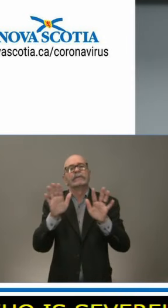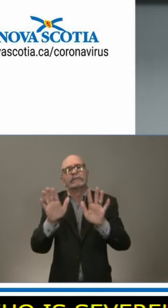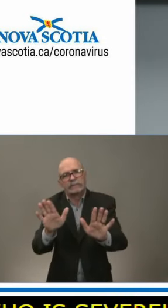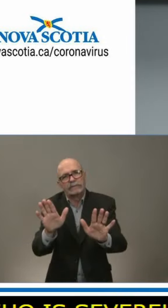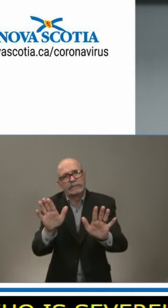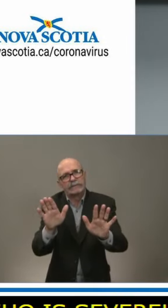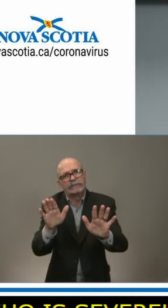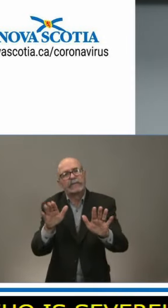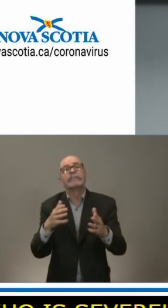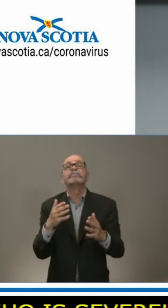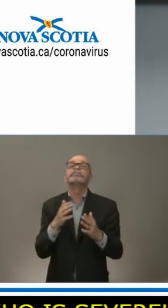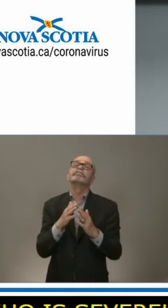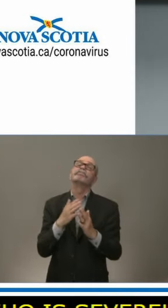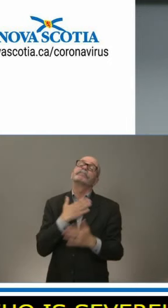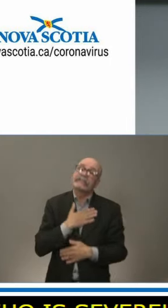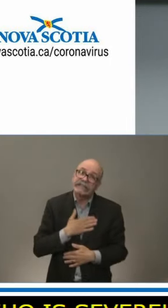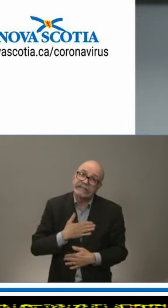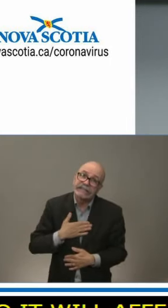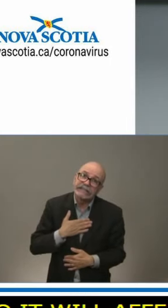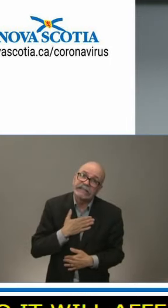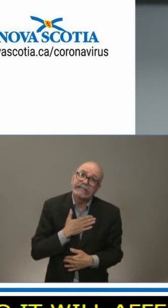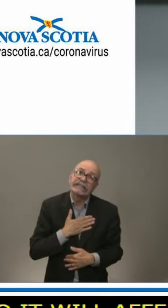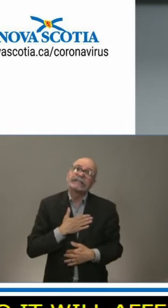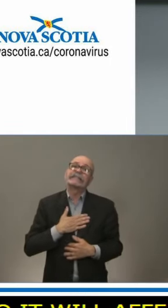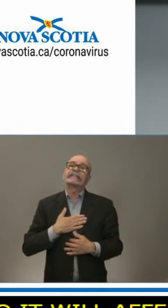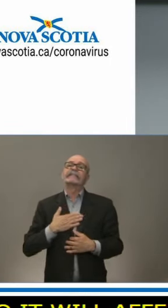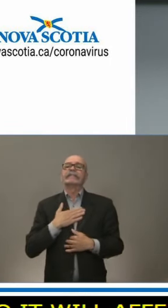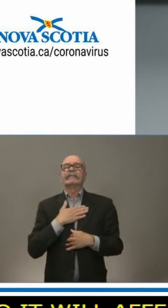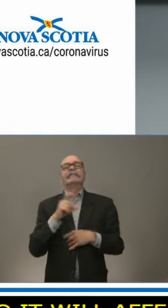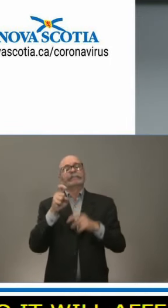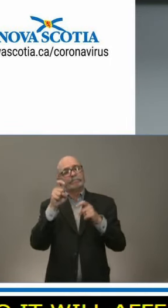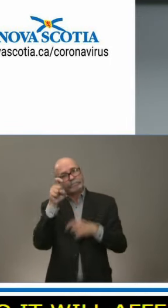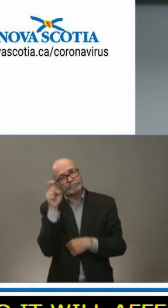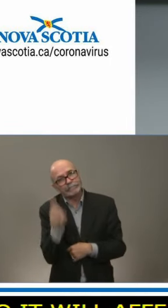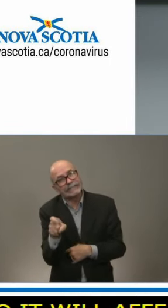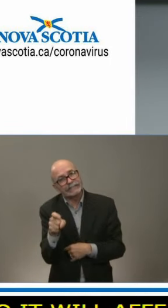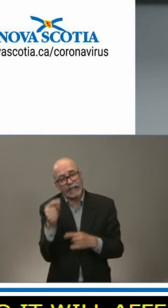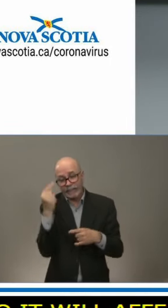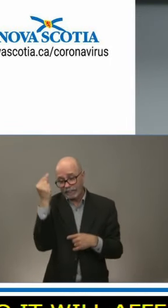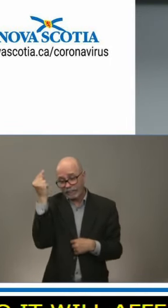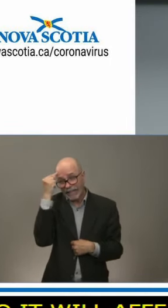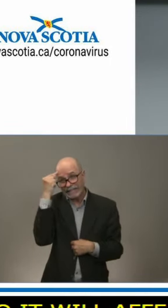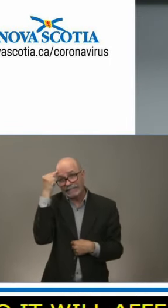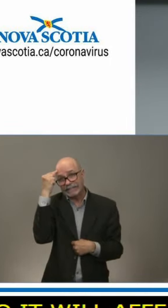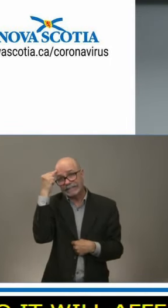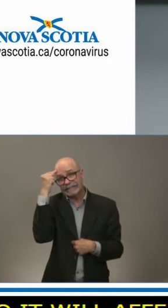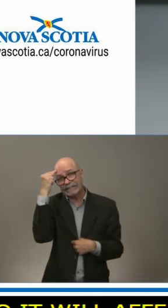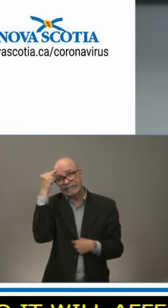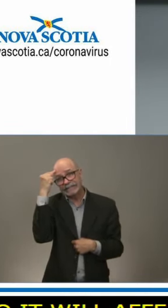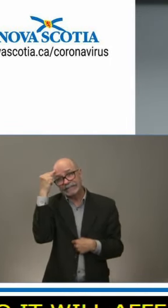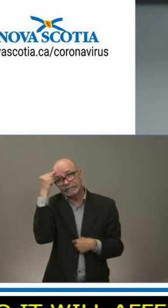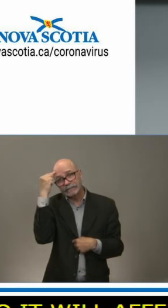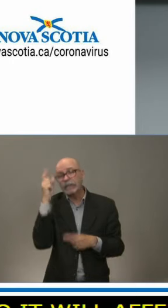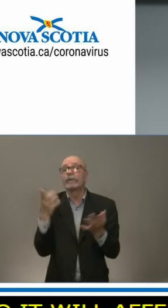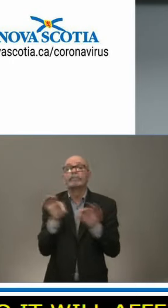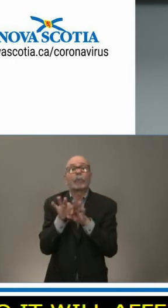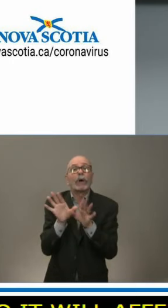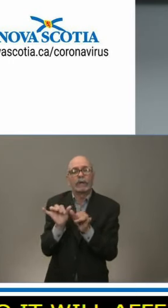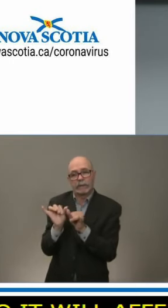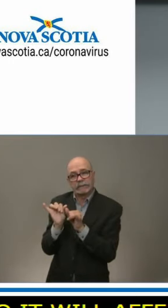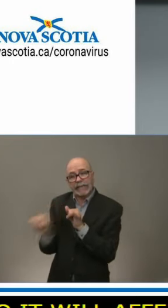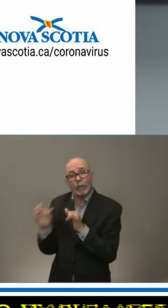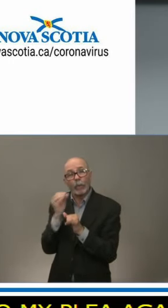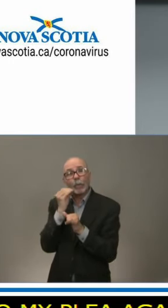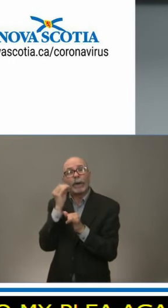we need to come together, do what's necessary to stay home, keep apart from